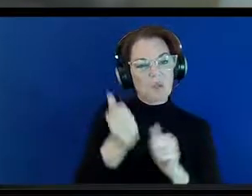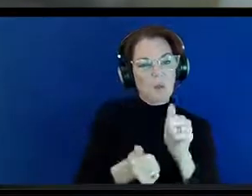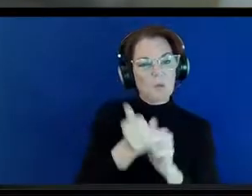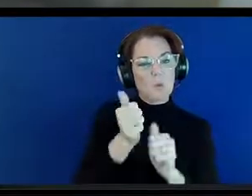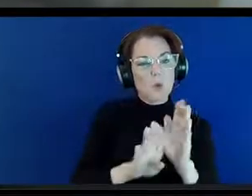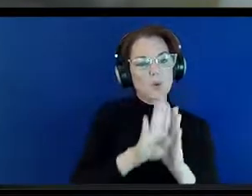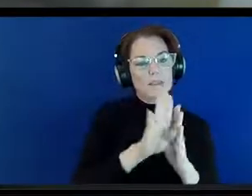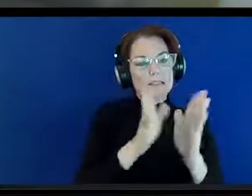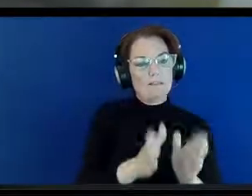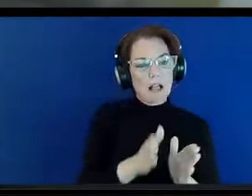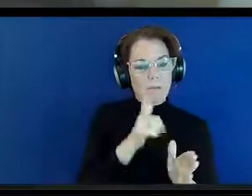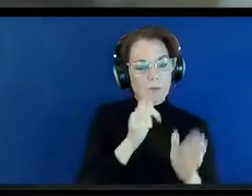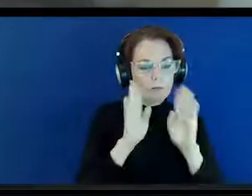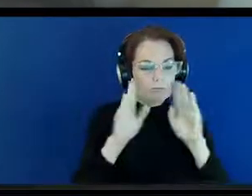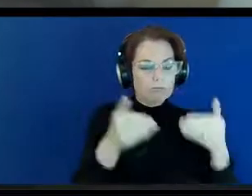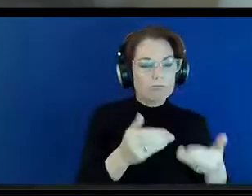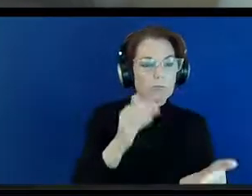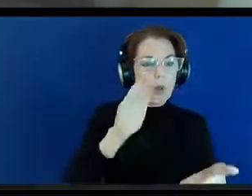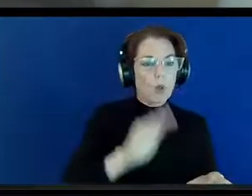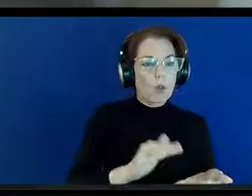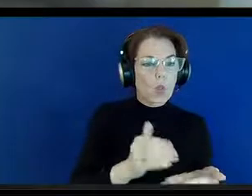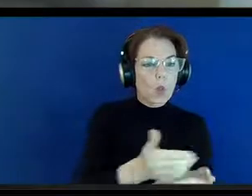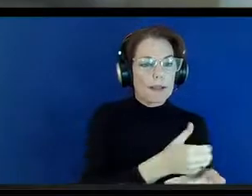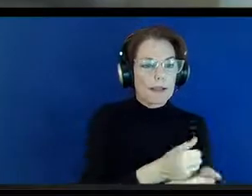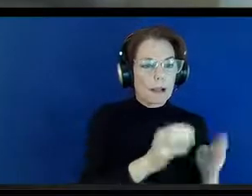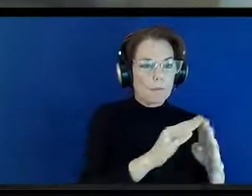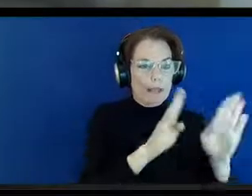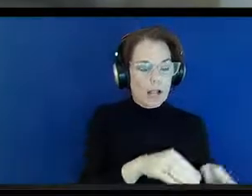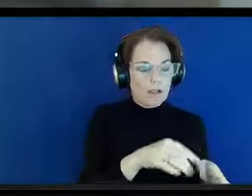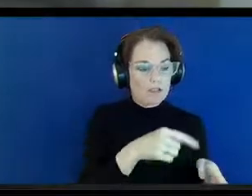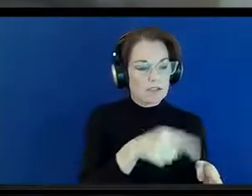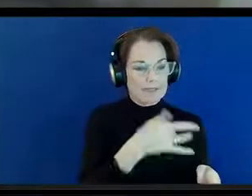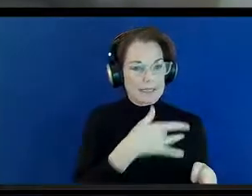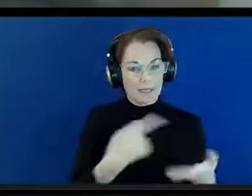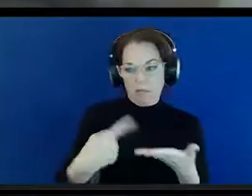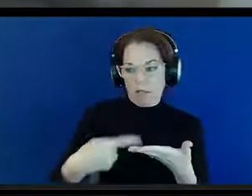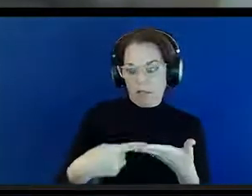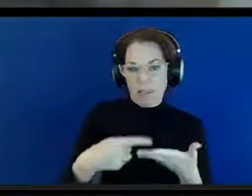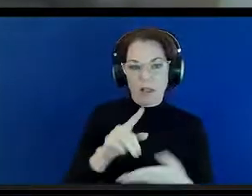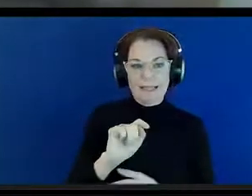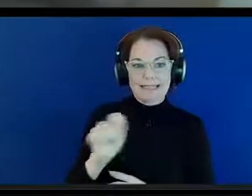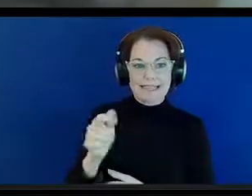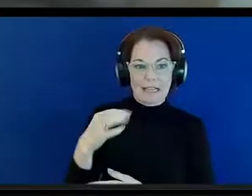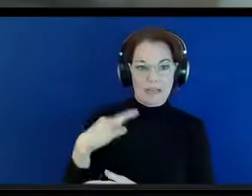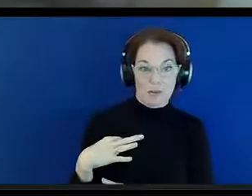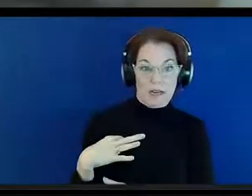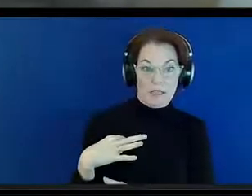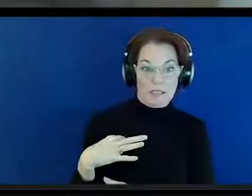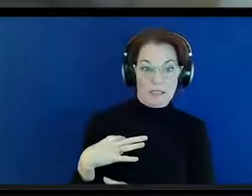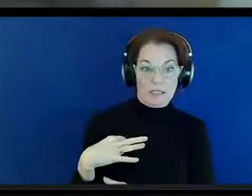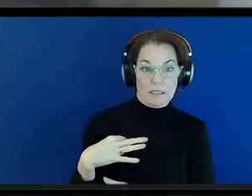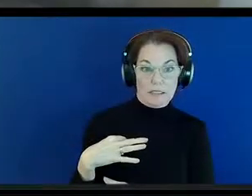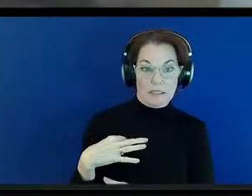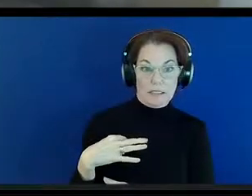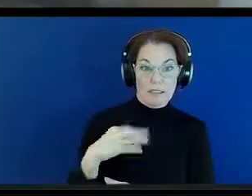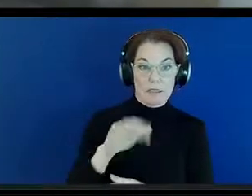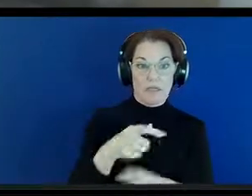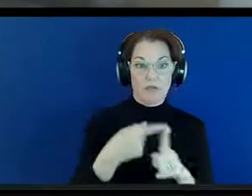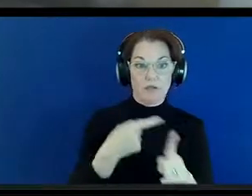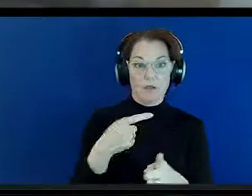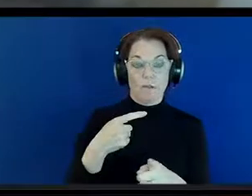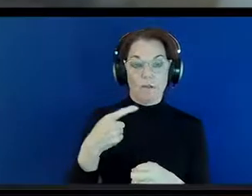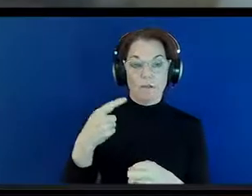do low-income housing, they talk about the tax credits. That's something that is issued by the Treasury